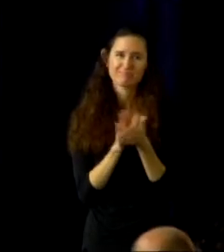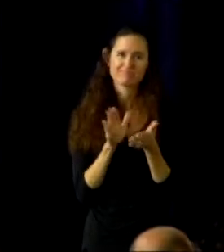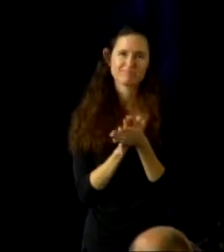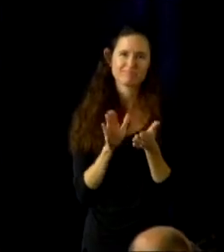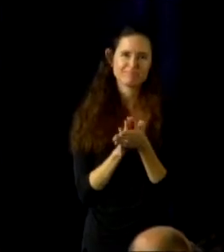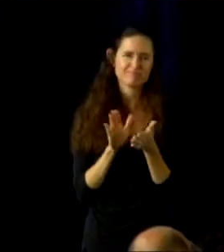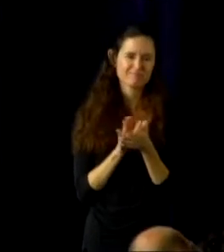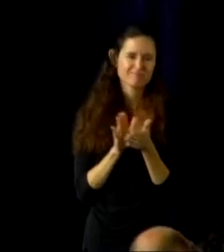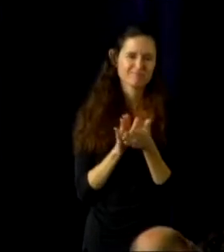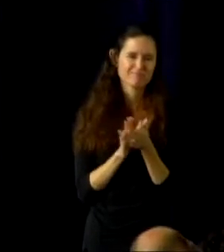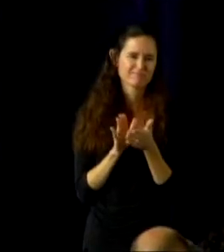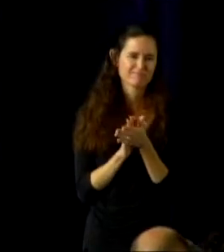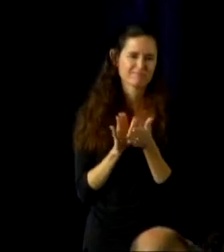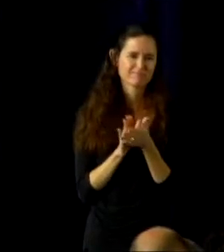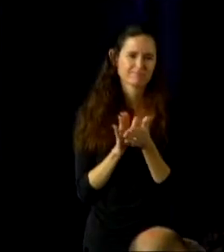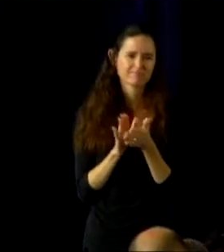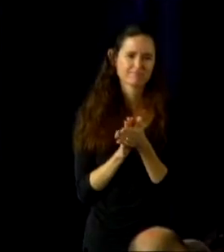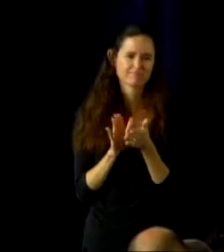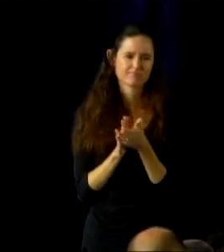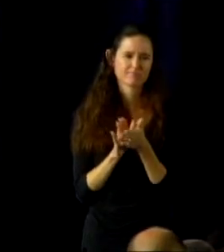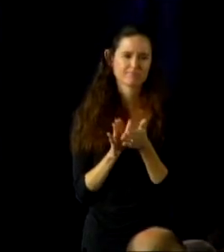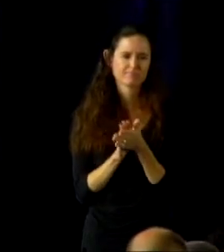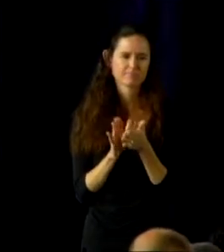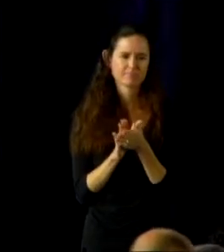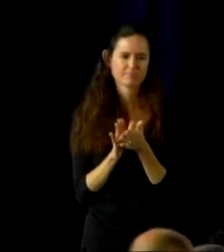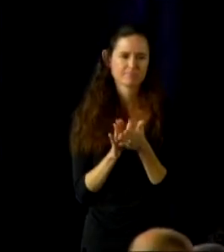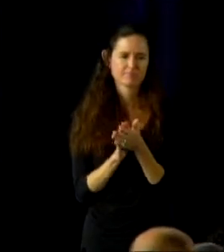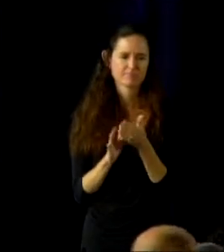You should applaud for that.